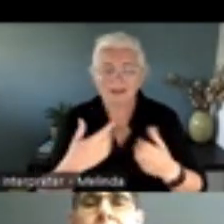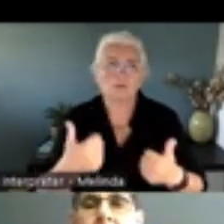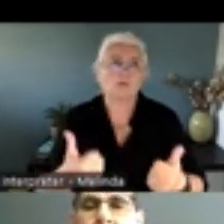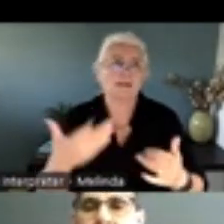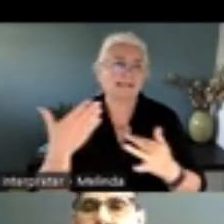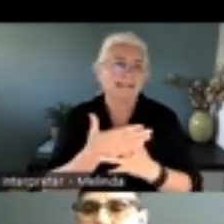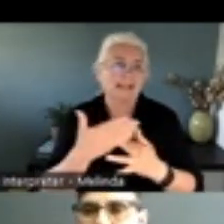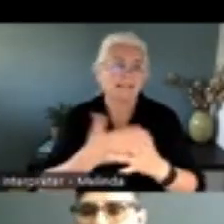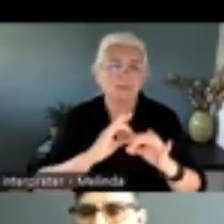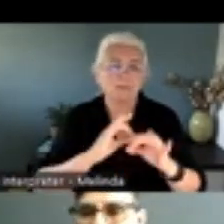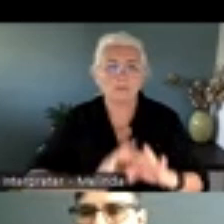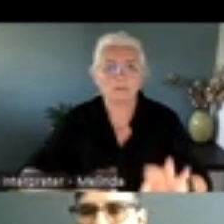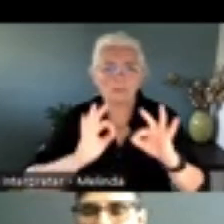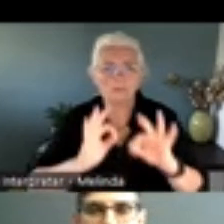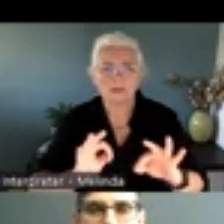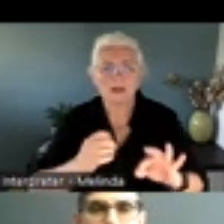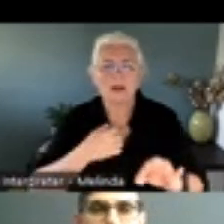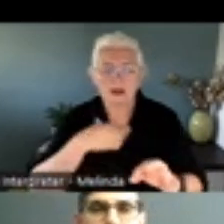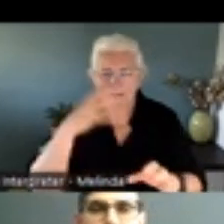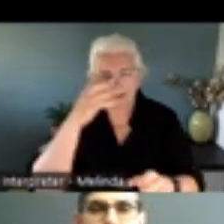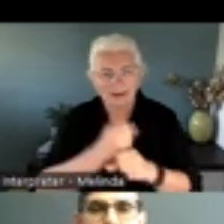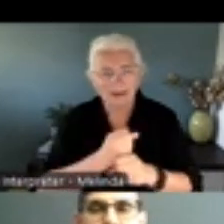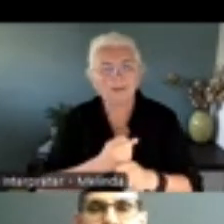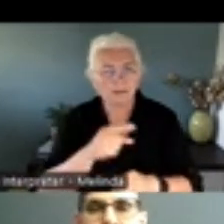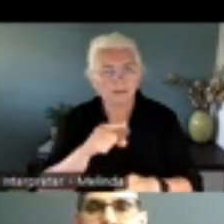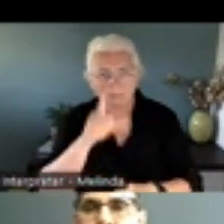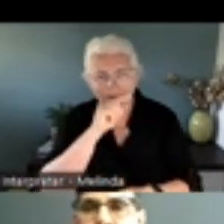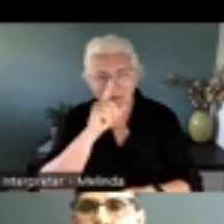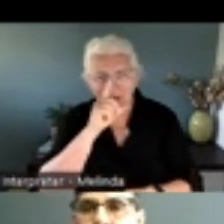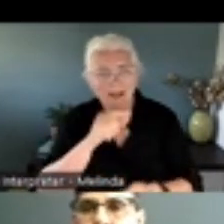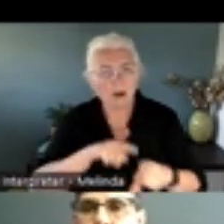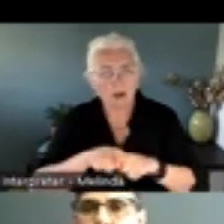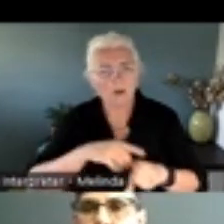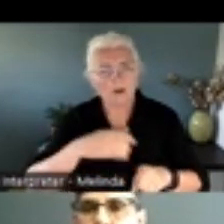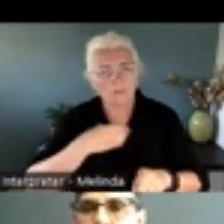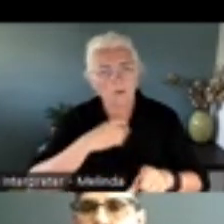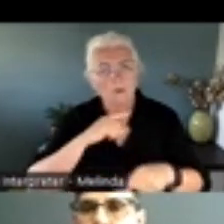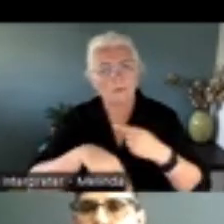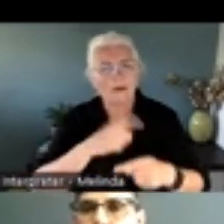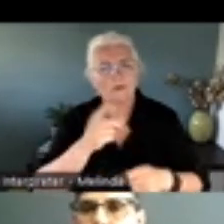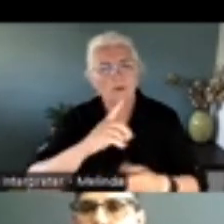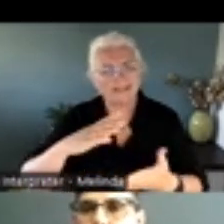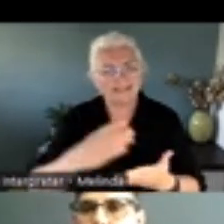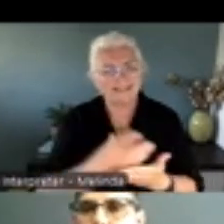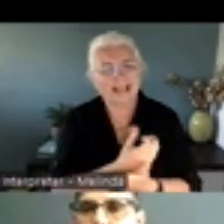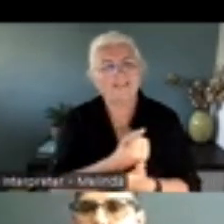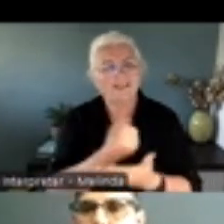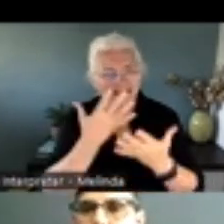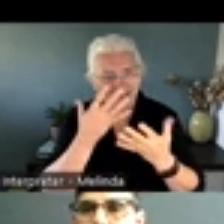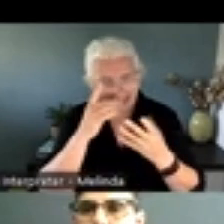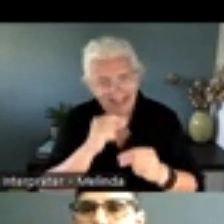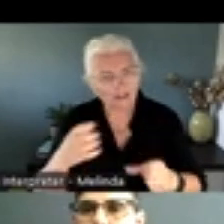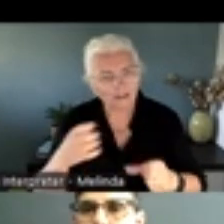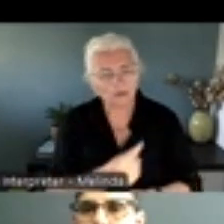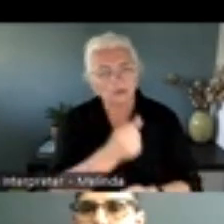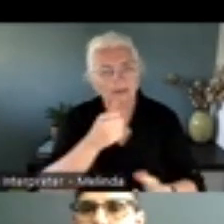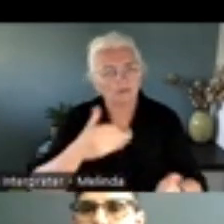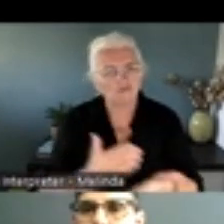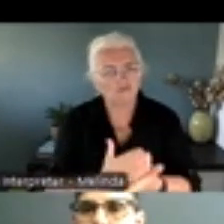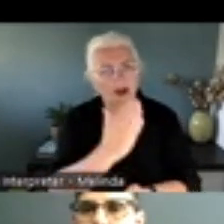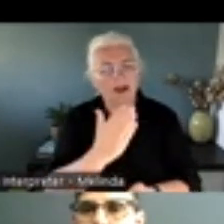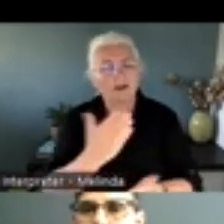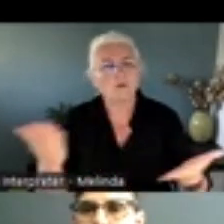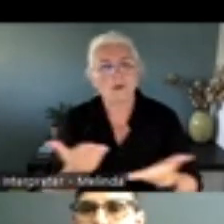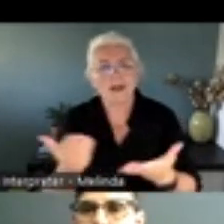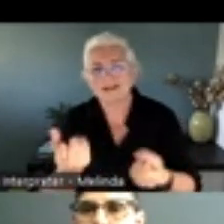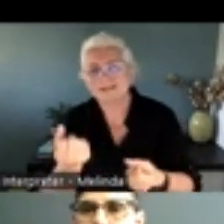can help people learn more about what safety they have, where safety and important rights are lacking,